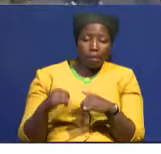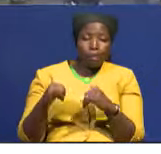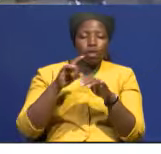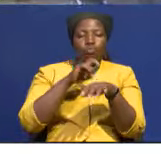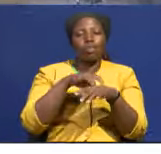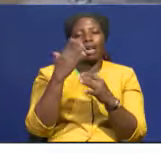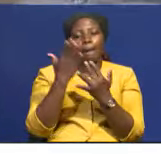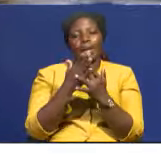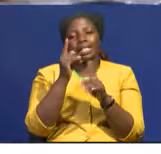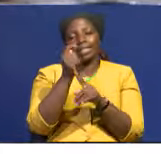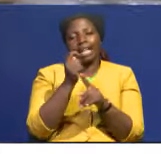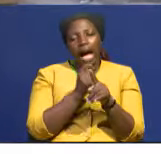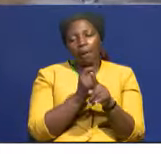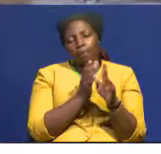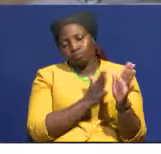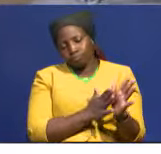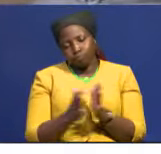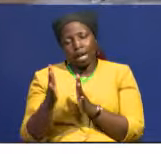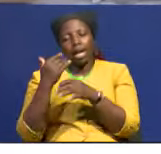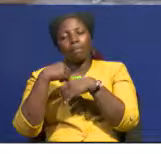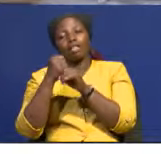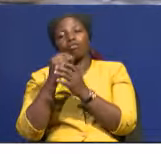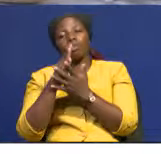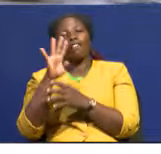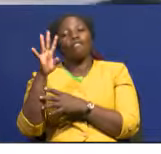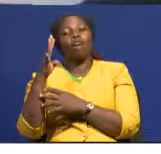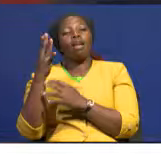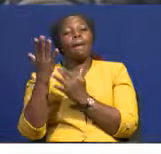as ensuring the fourth medium-term plan